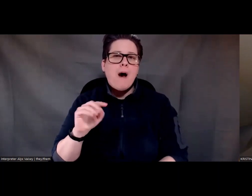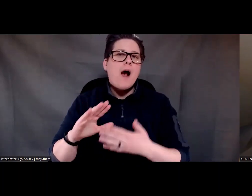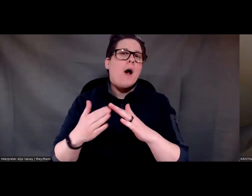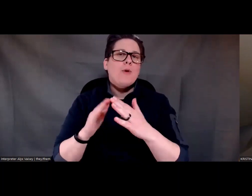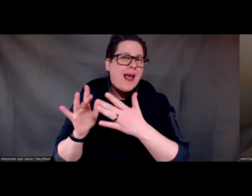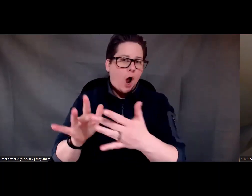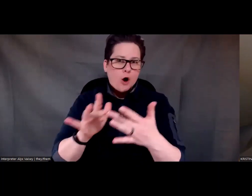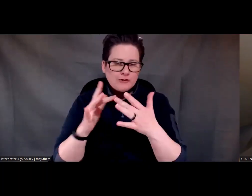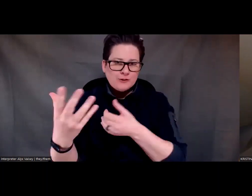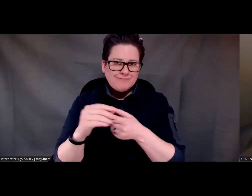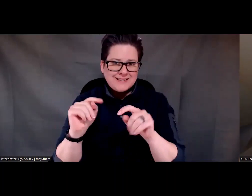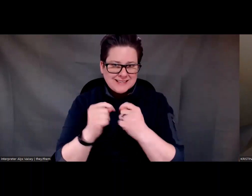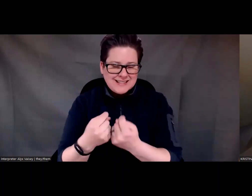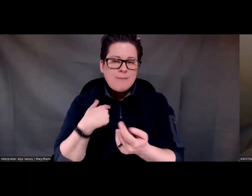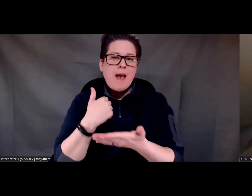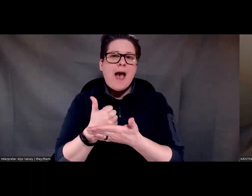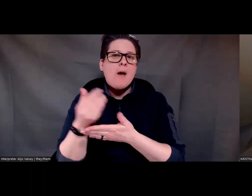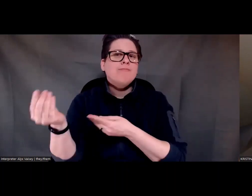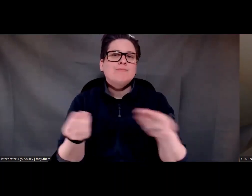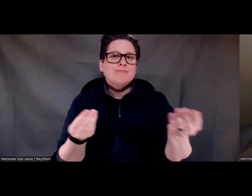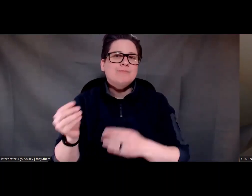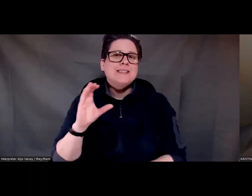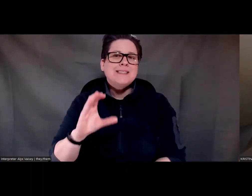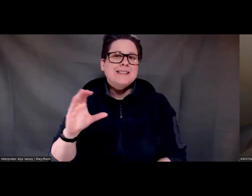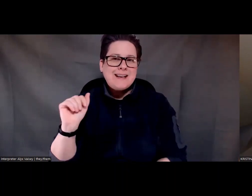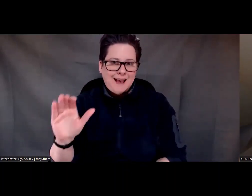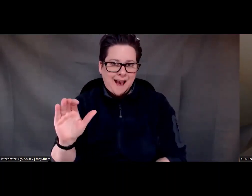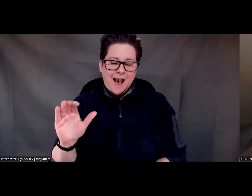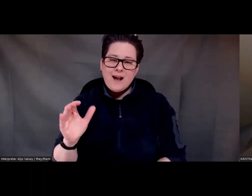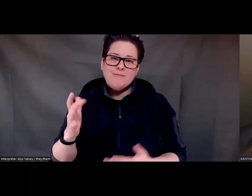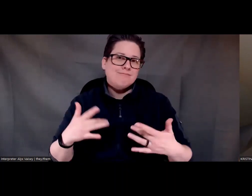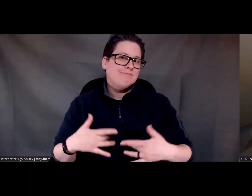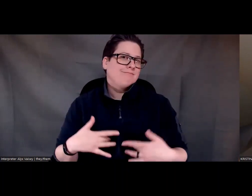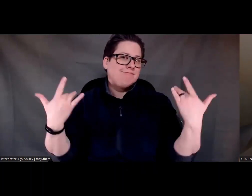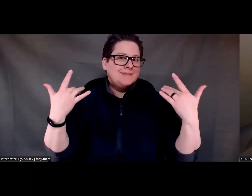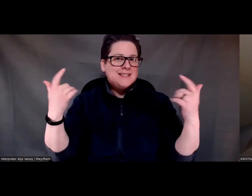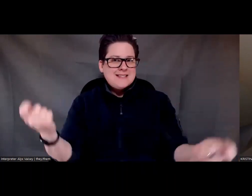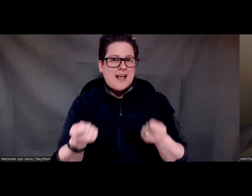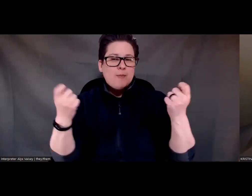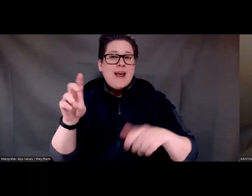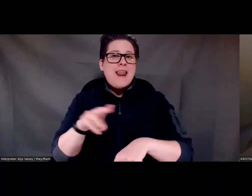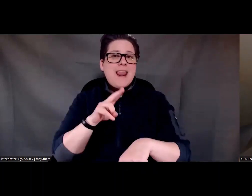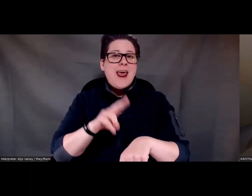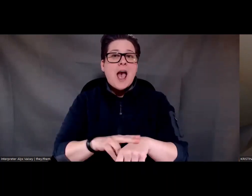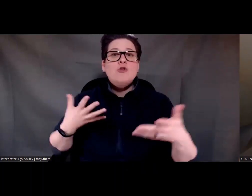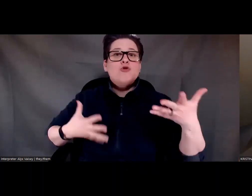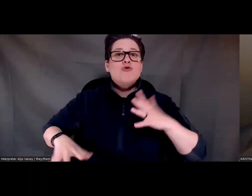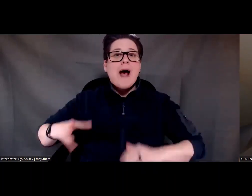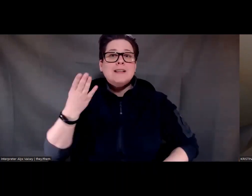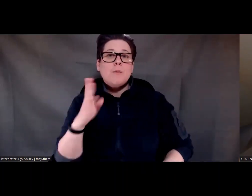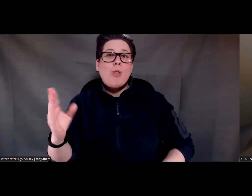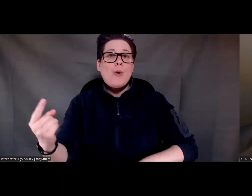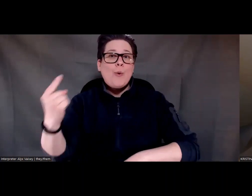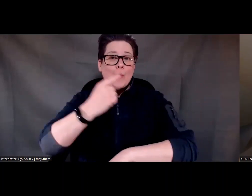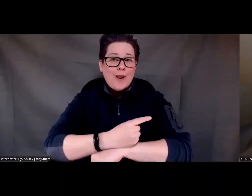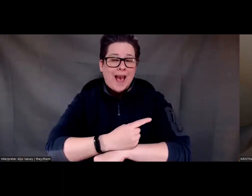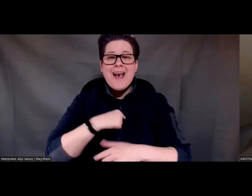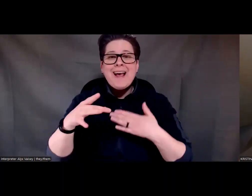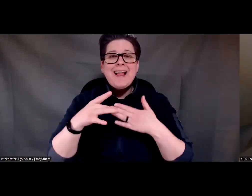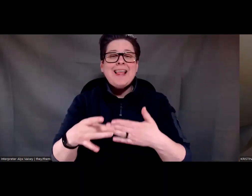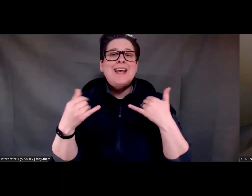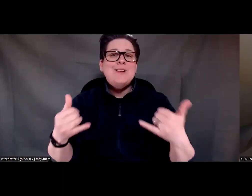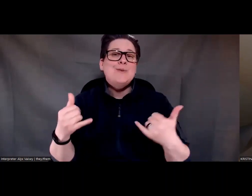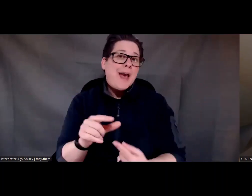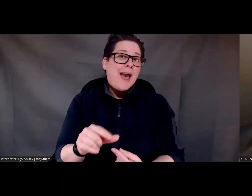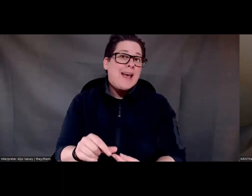the facilitator of our CCAC. It's my pleasure to celebrate National Dress in Blue Day by facilitating today's